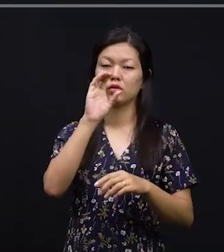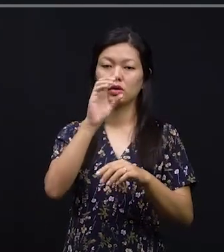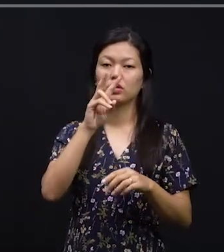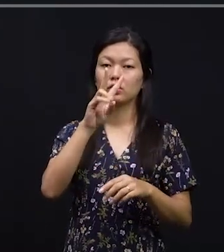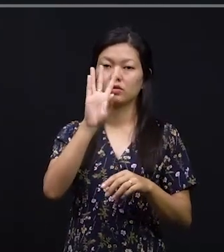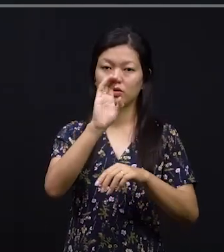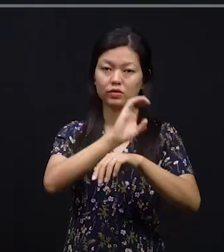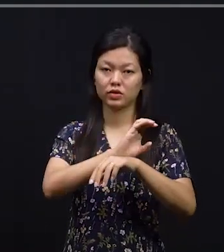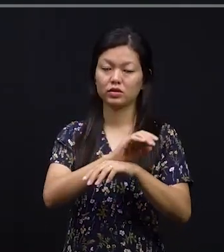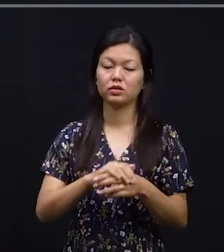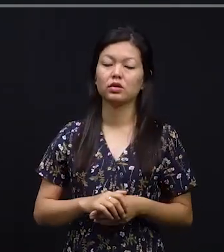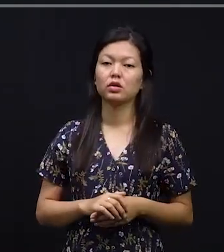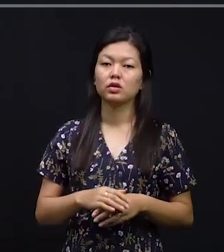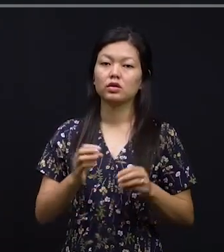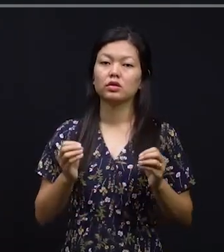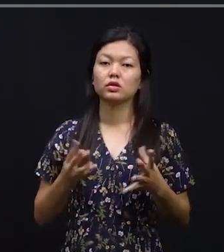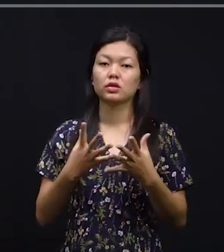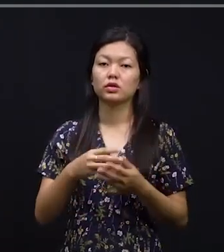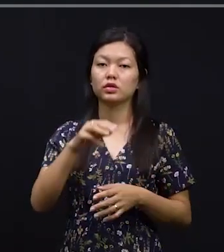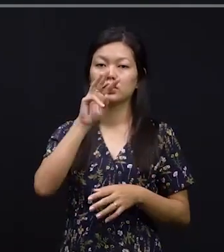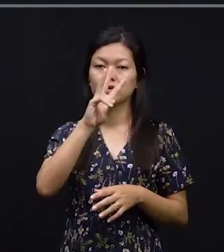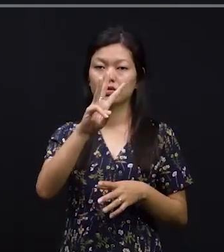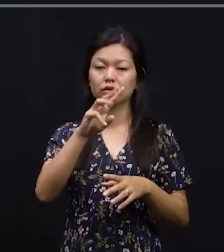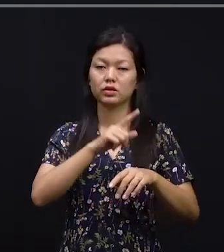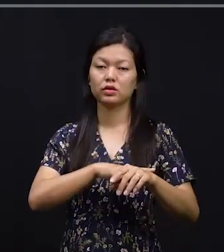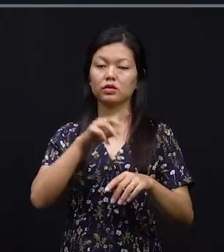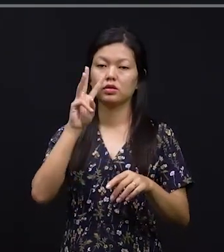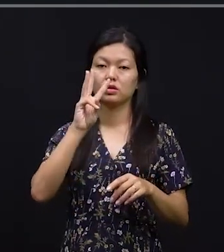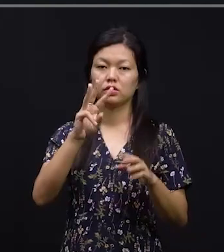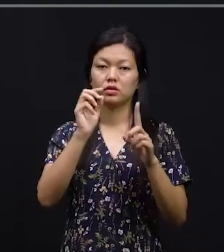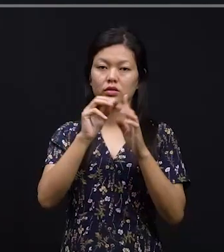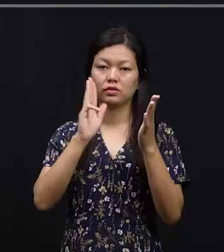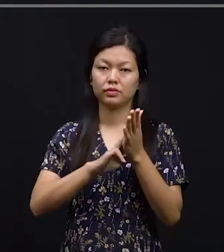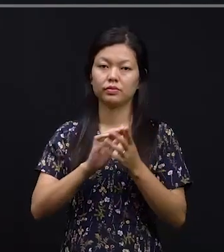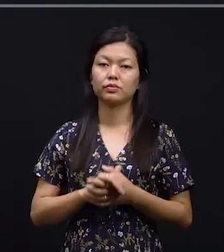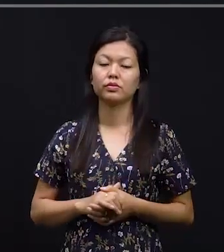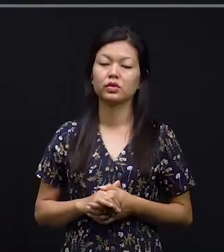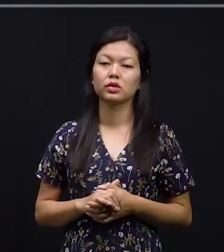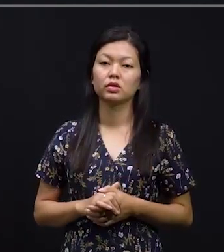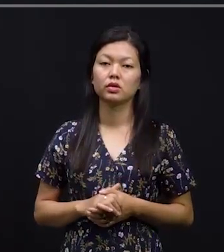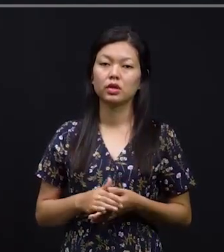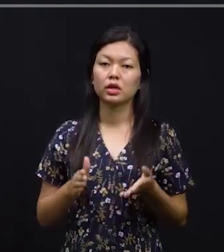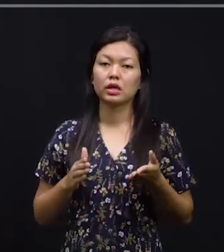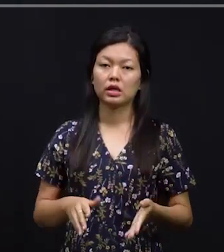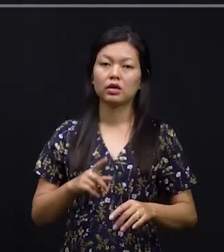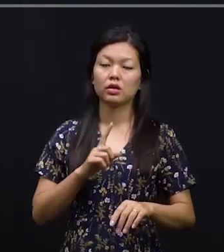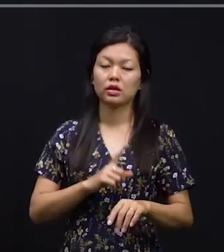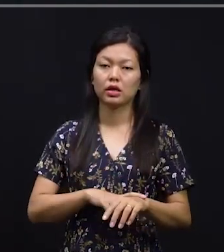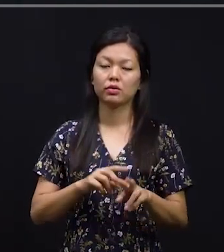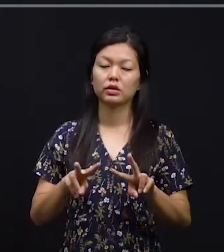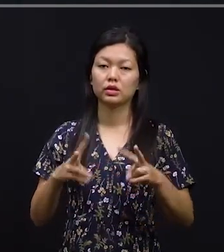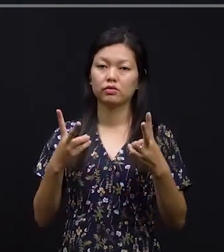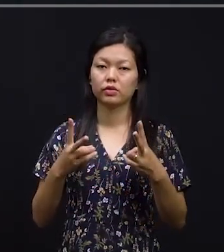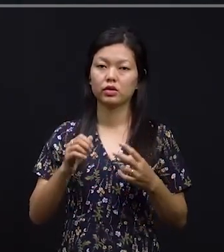3 p.m. Remember, we are going to start our story at 3 p.m. So your time may be a little different right now as you are viewing this.